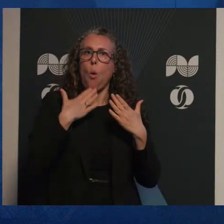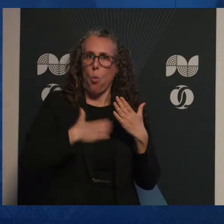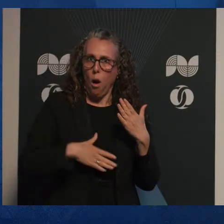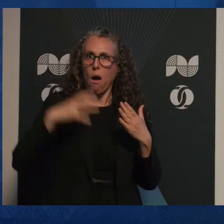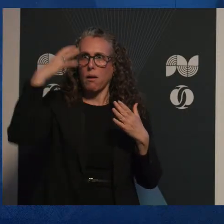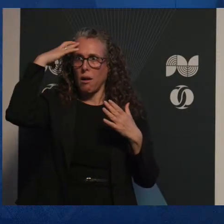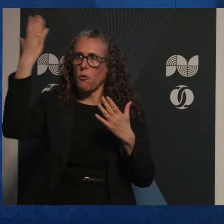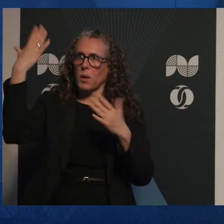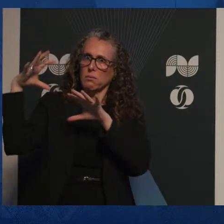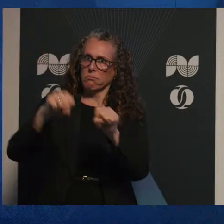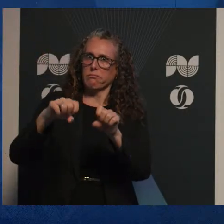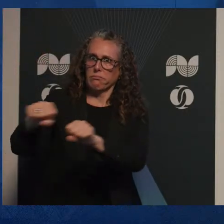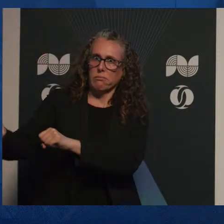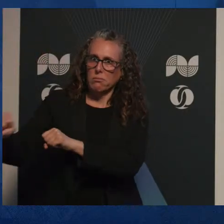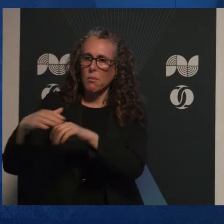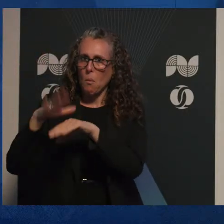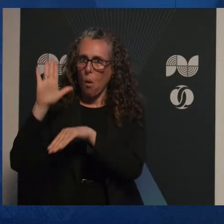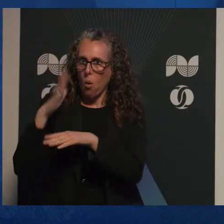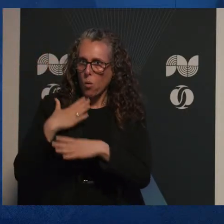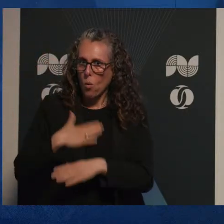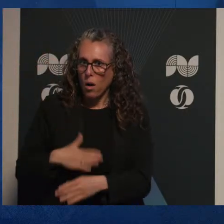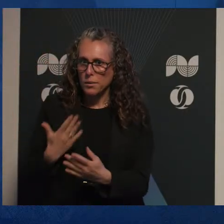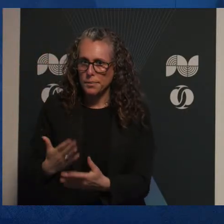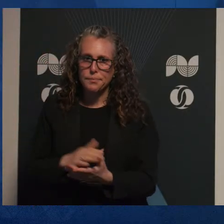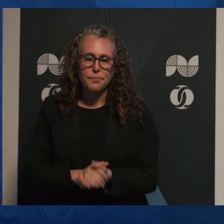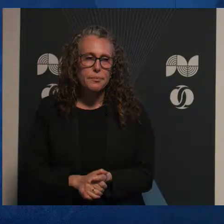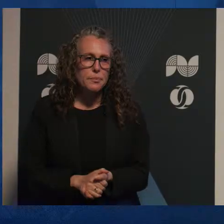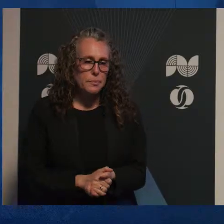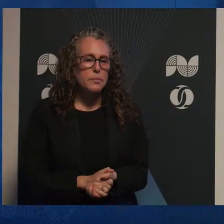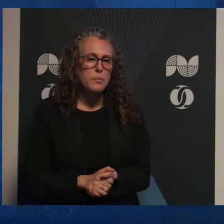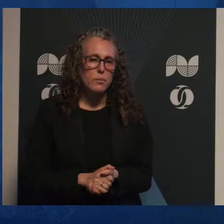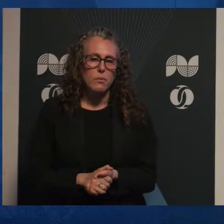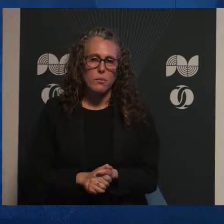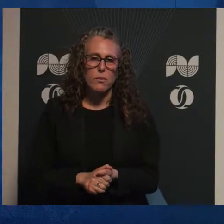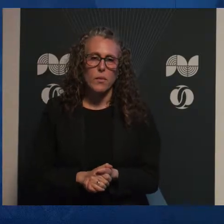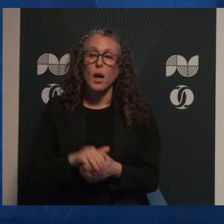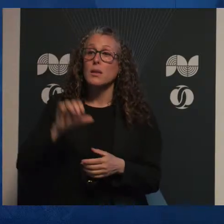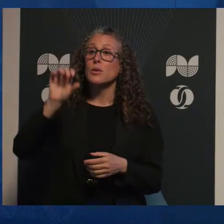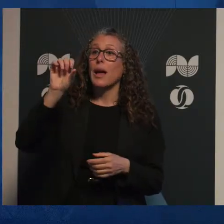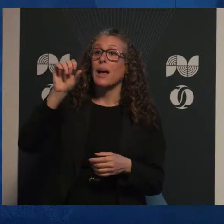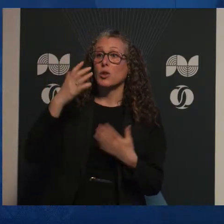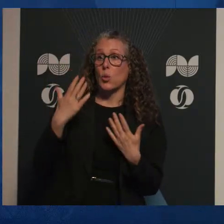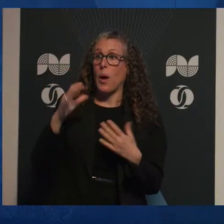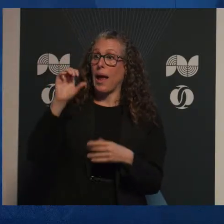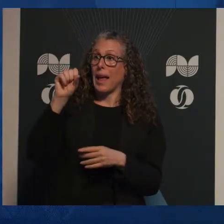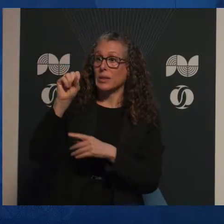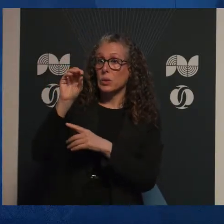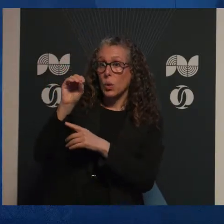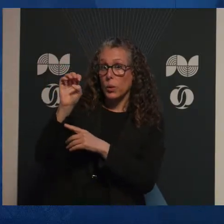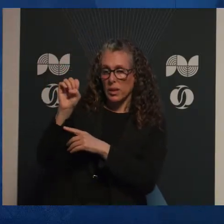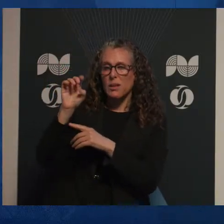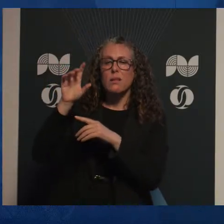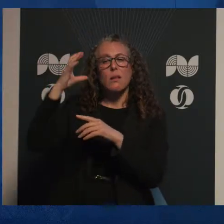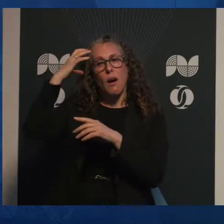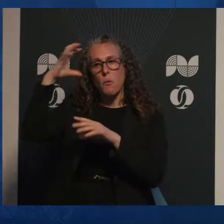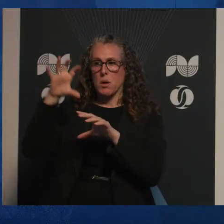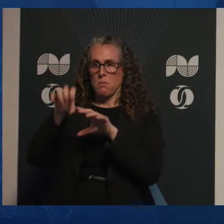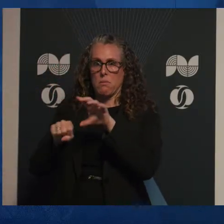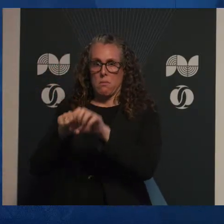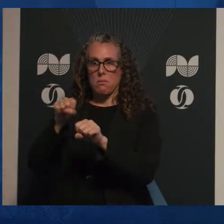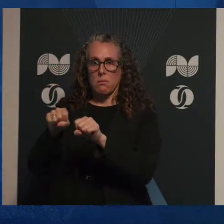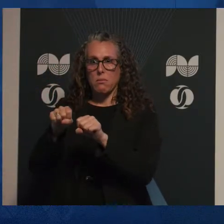first, Doina, because you made a point of SOE reform. And we see that, I mean, this is a general, this is not about your